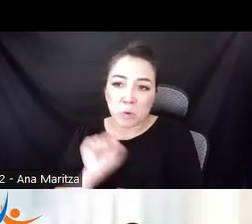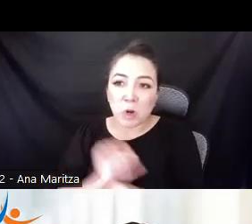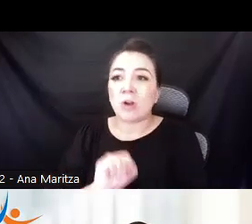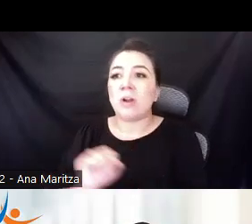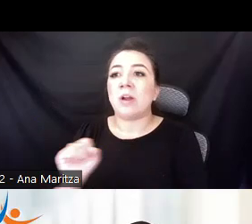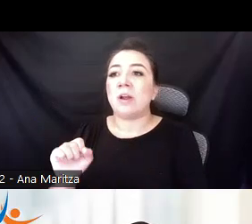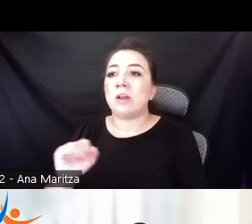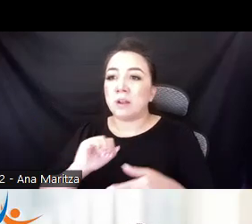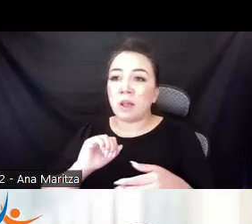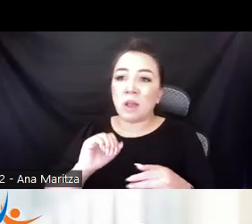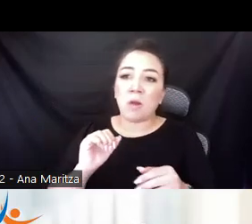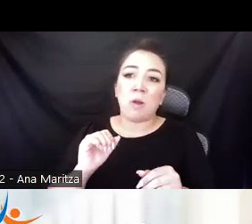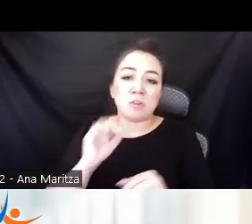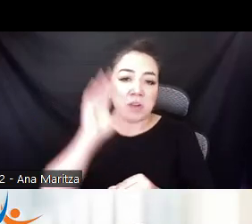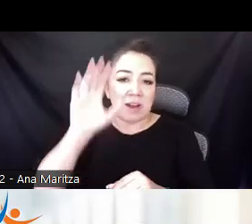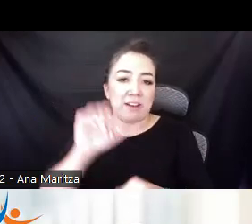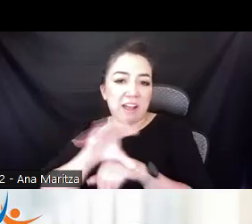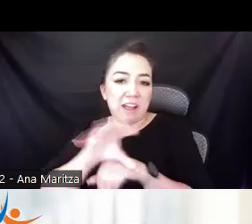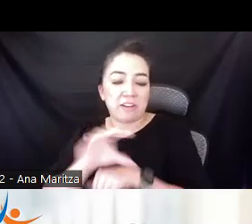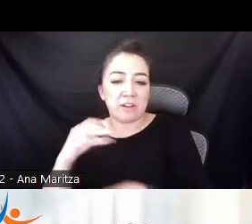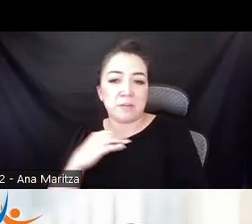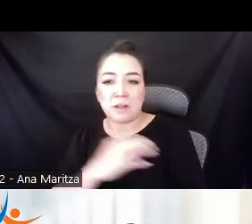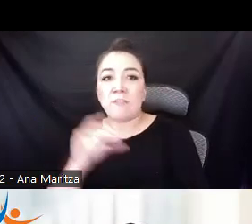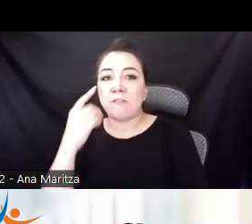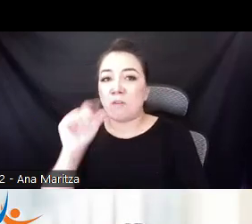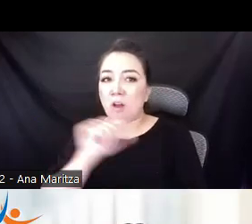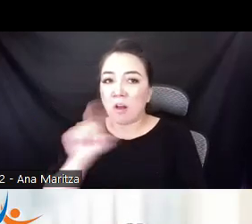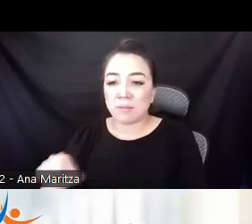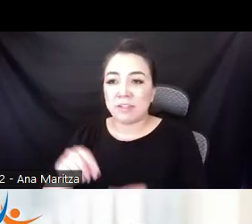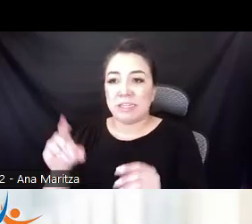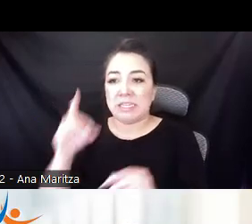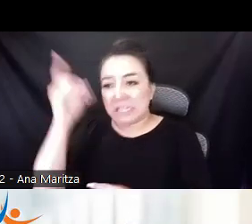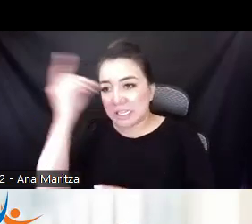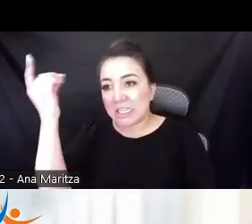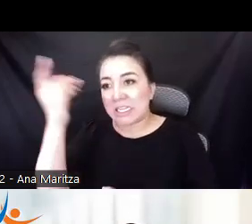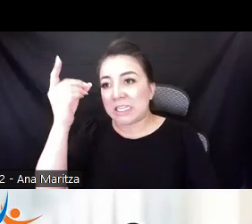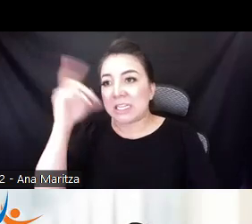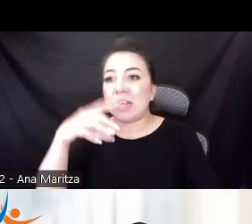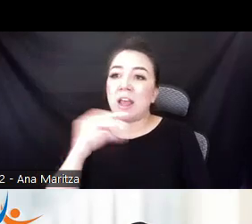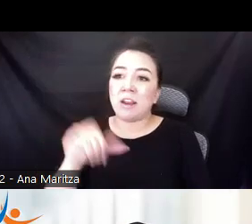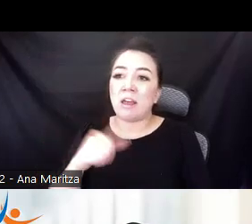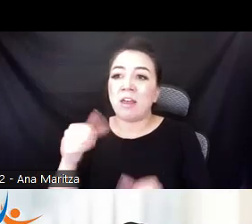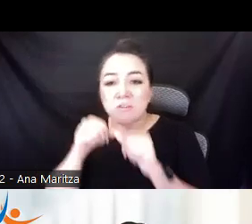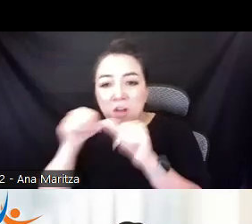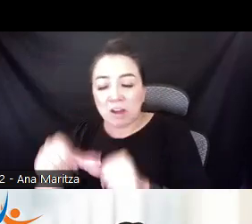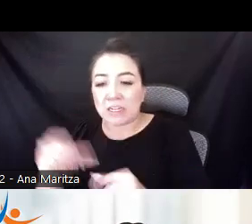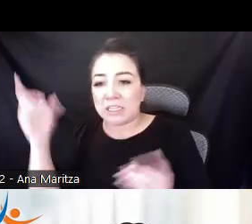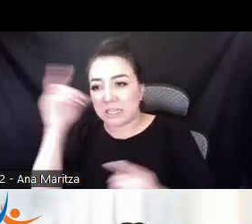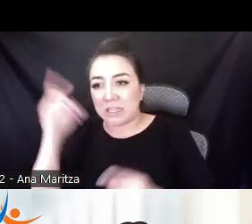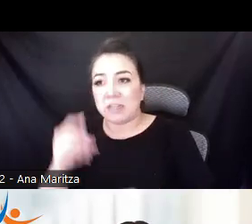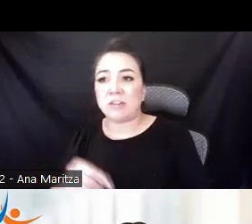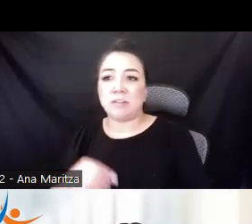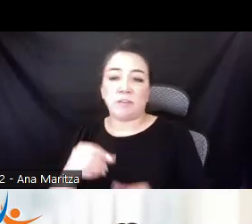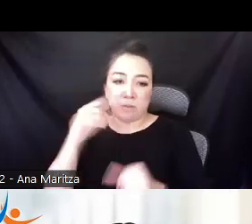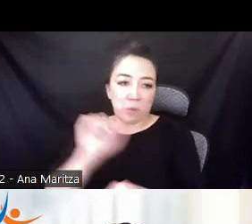coalition or advisory committee of Alzheimer's disease and related dementias, aging, and chronic disease experts to guide their work.